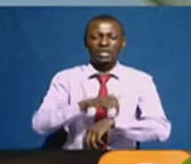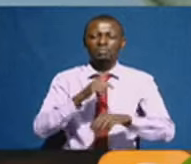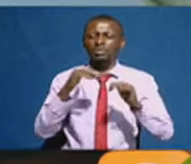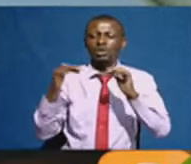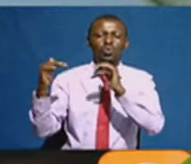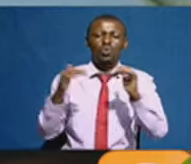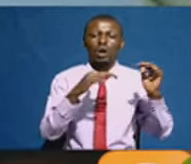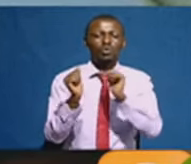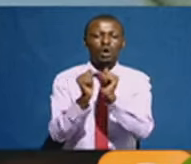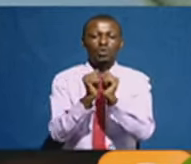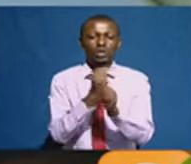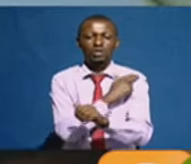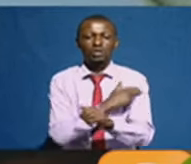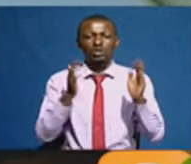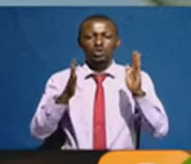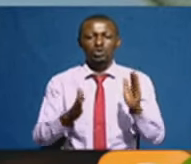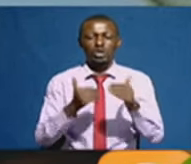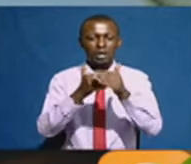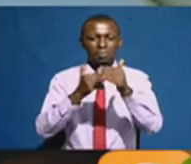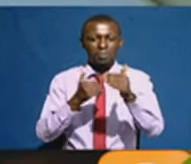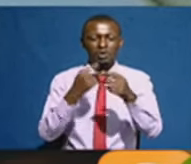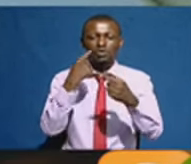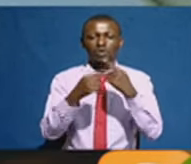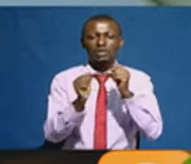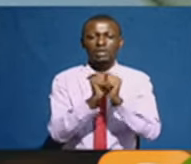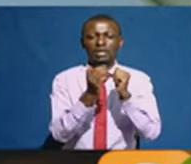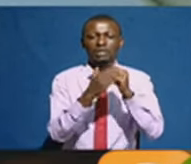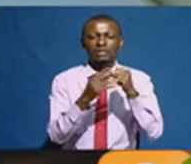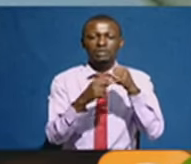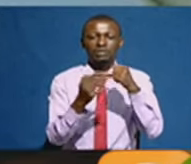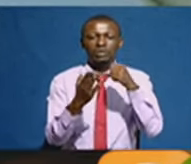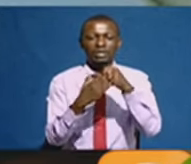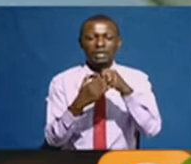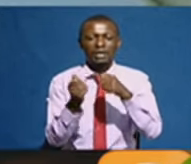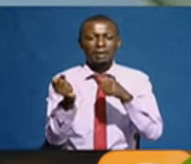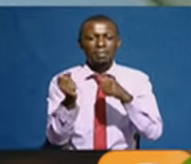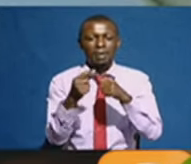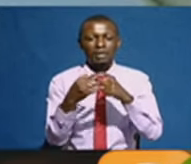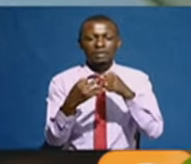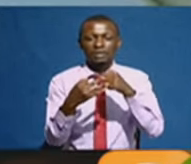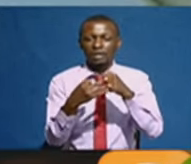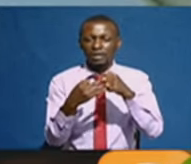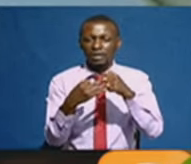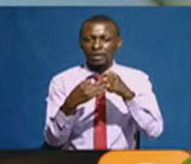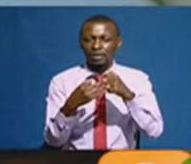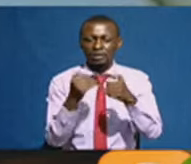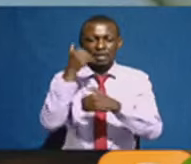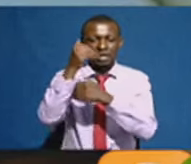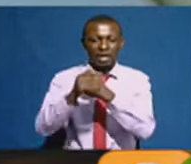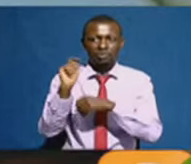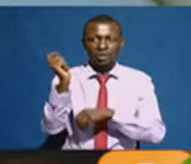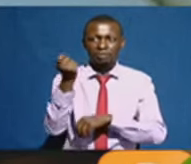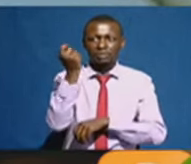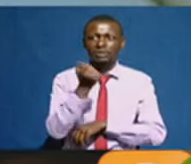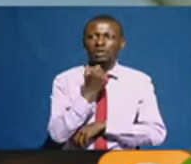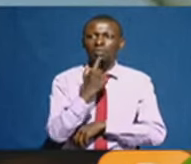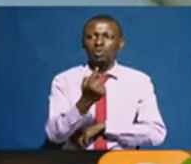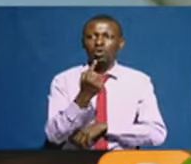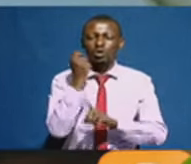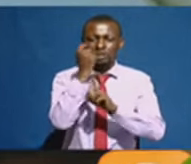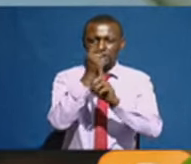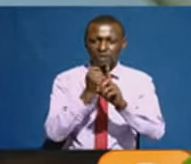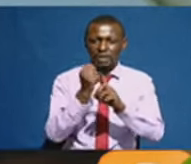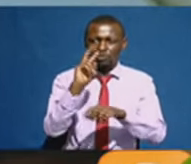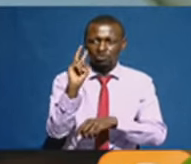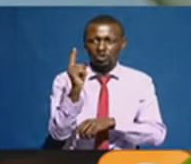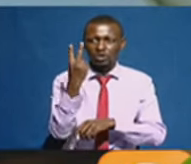checking way back in 1979, August, a year into President Moi's term as second